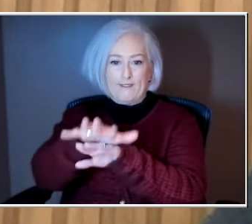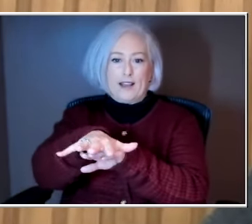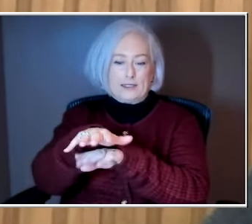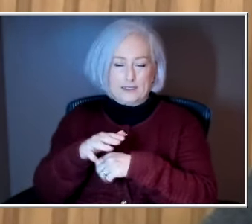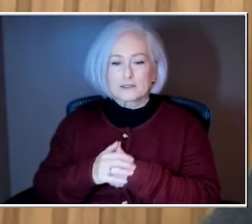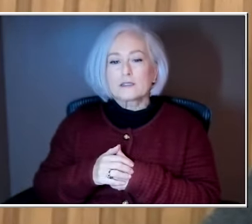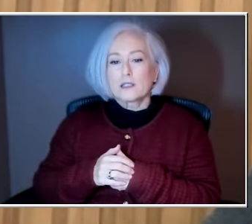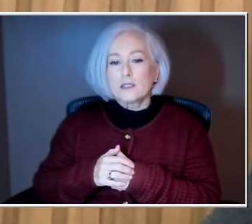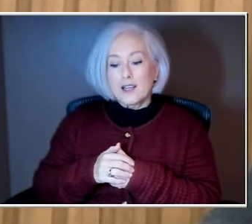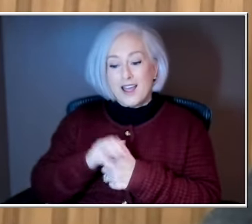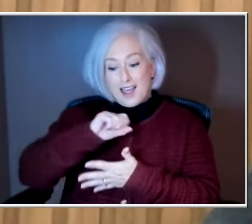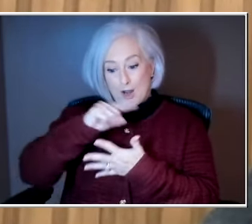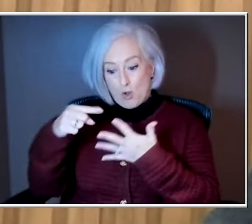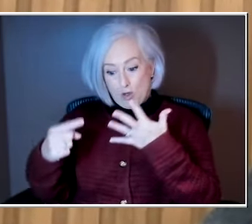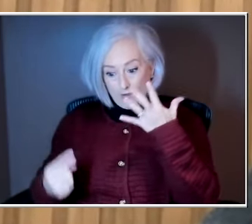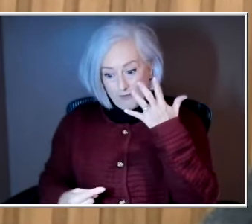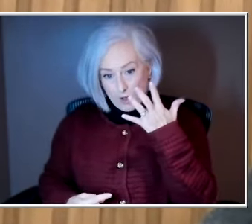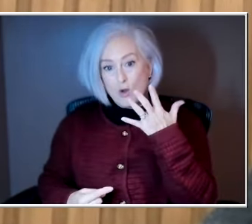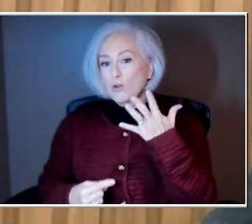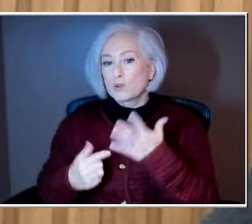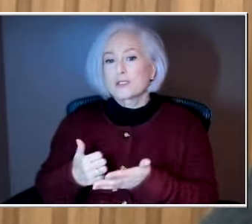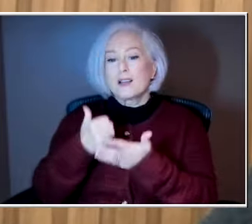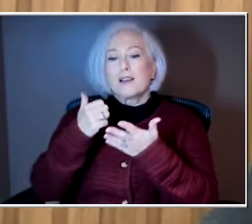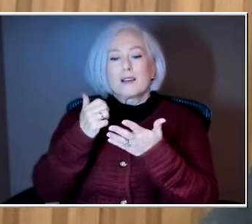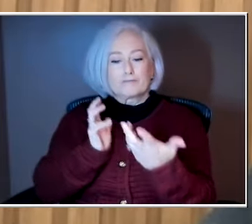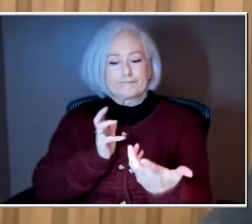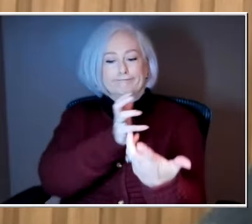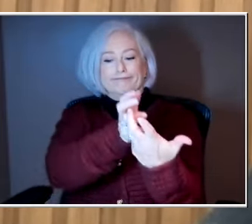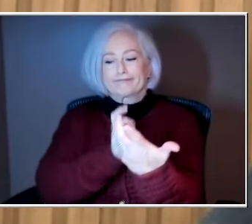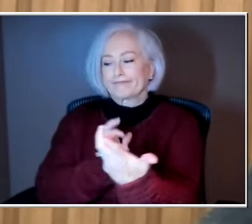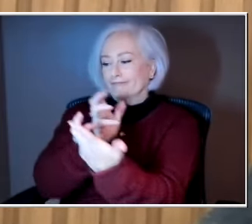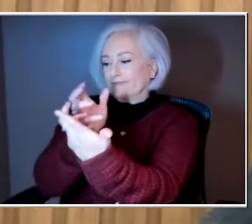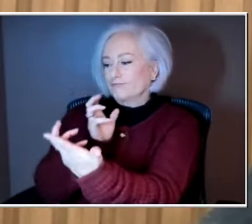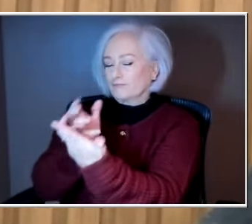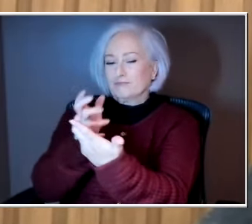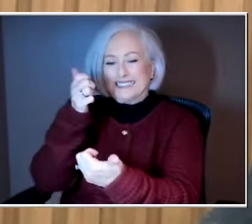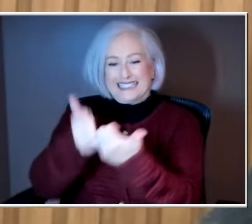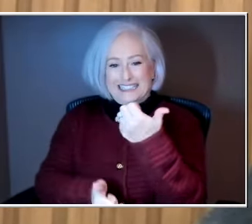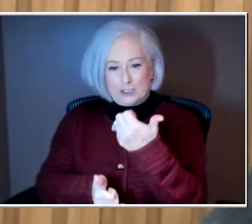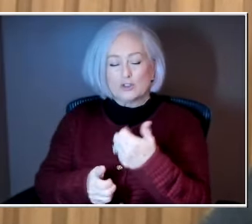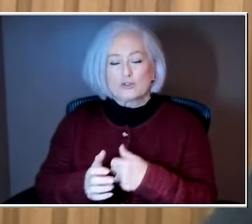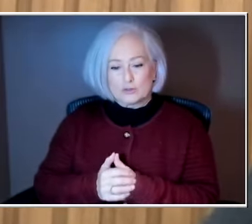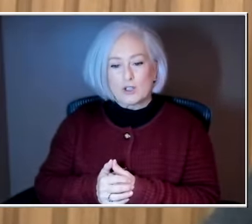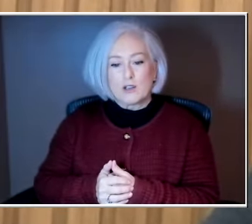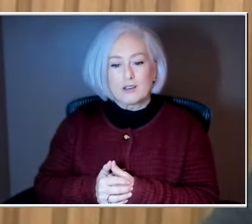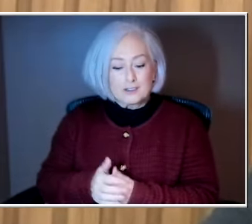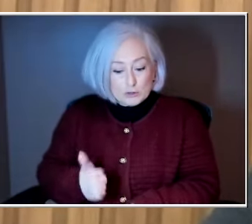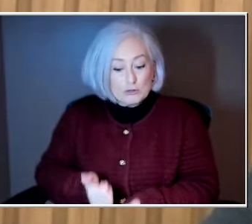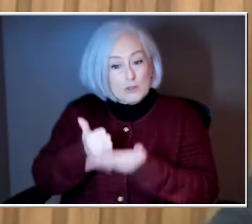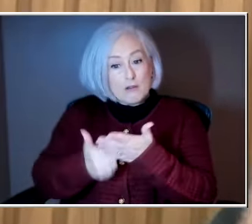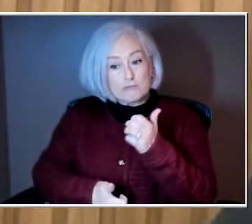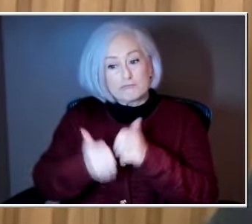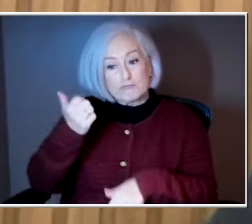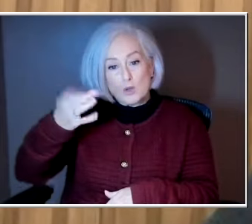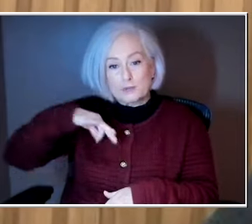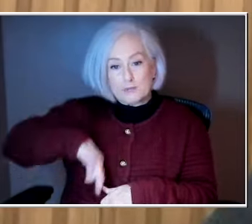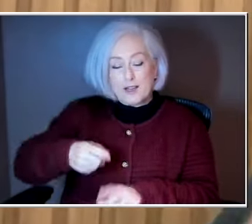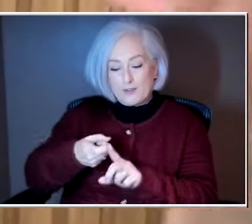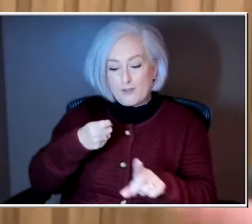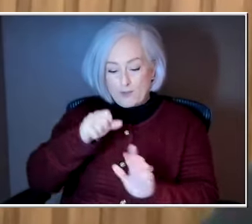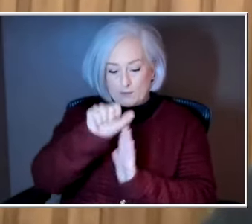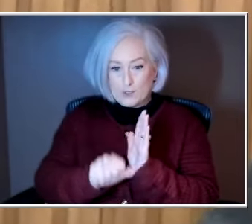help us develop a plan tailored to each individual to hopefully help them get the most benefit from surgery short and long term. So we combine that with